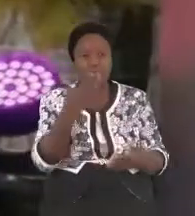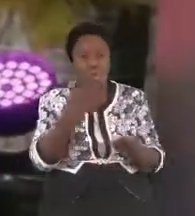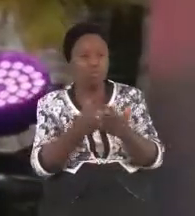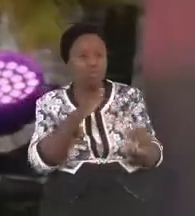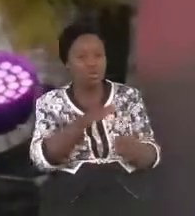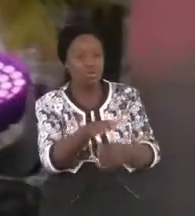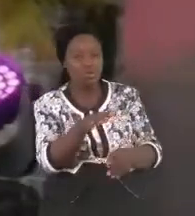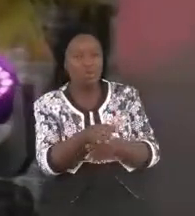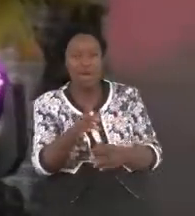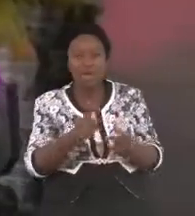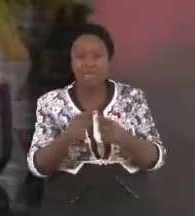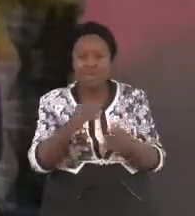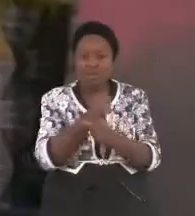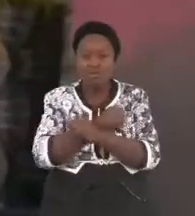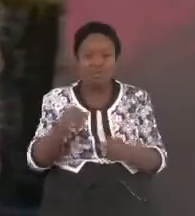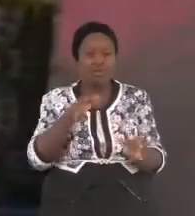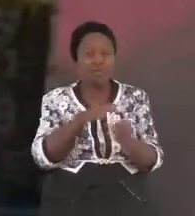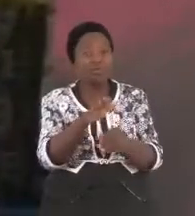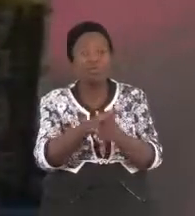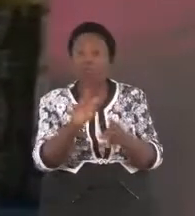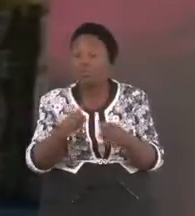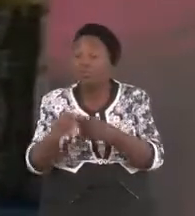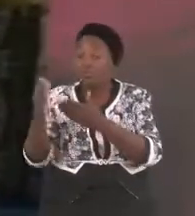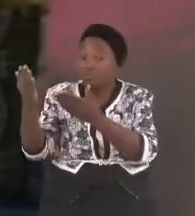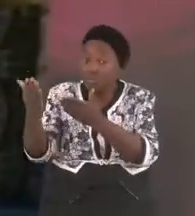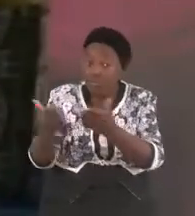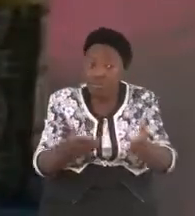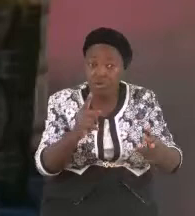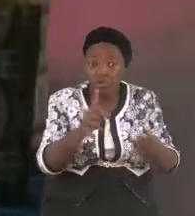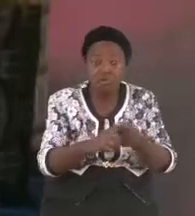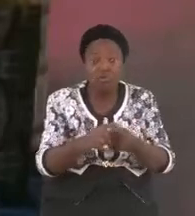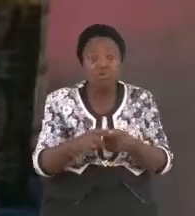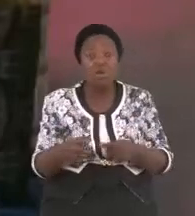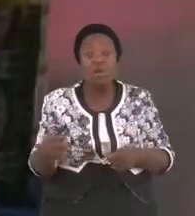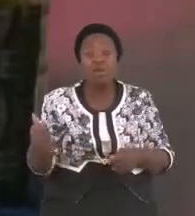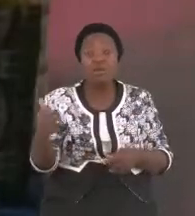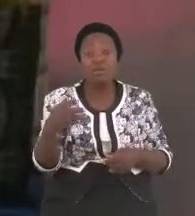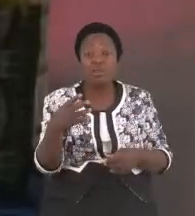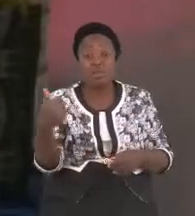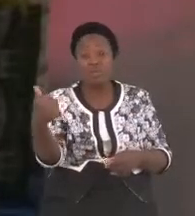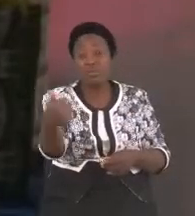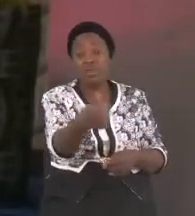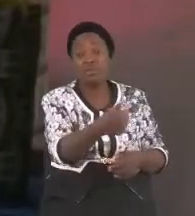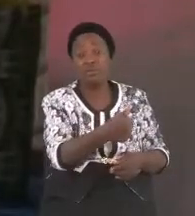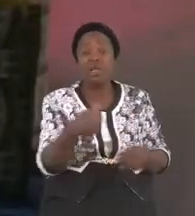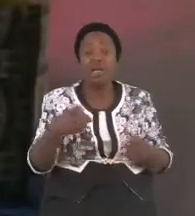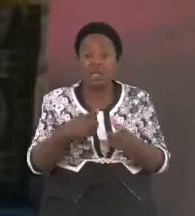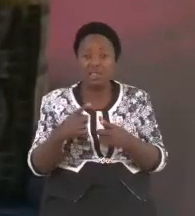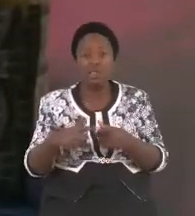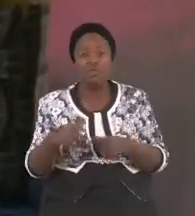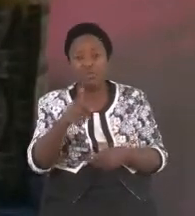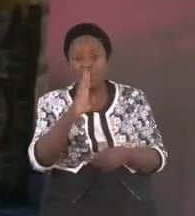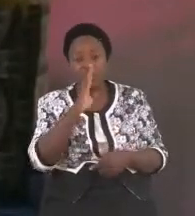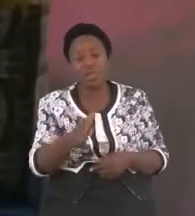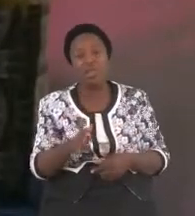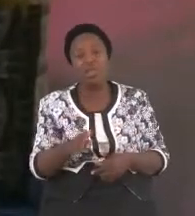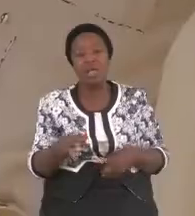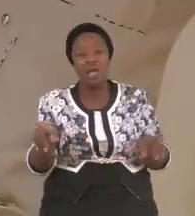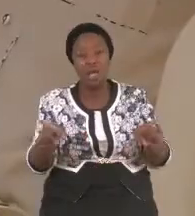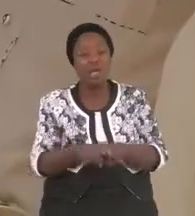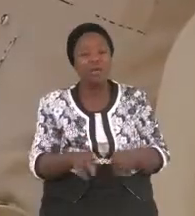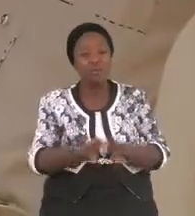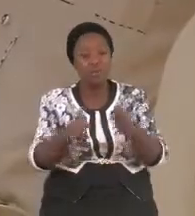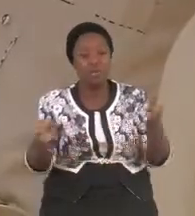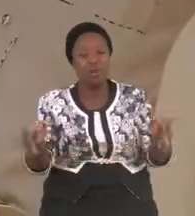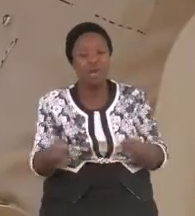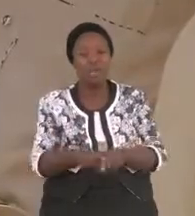they're loving enough to bring you to themselves, you'll be as open as Apollos in Jesus'